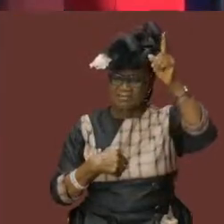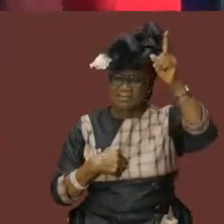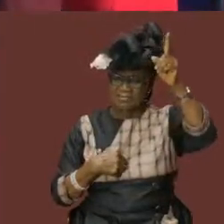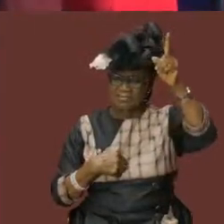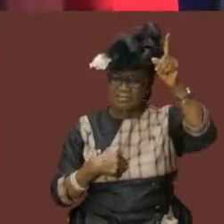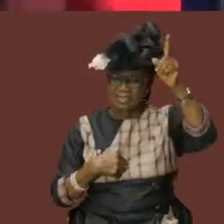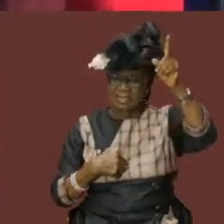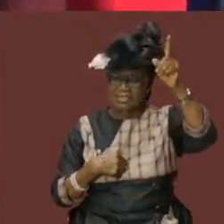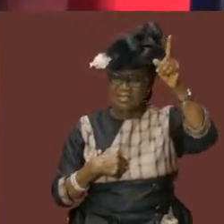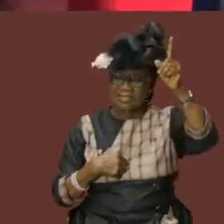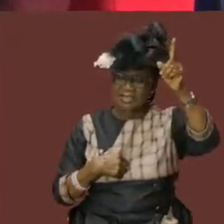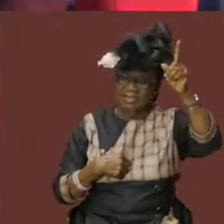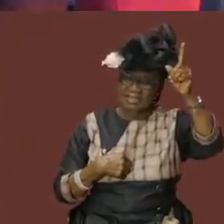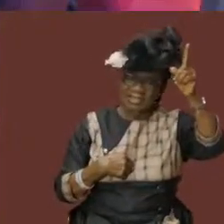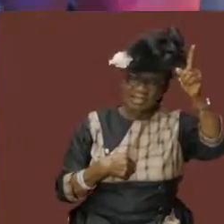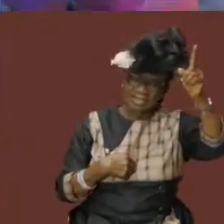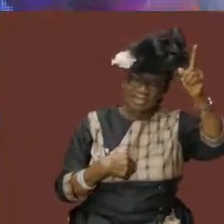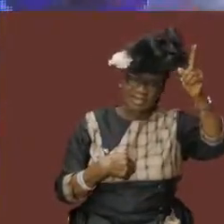remember me.